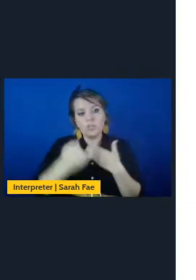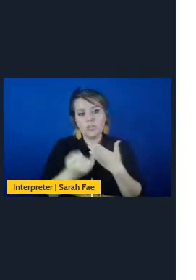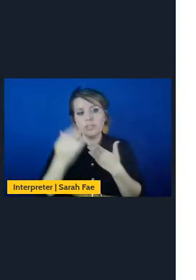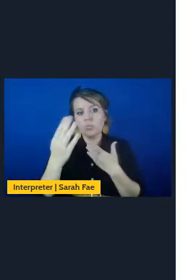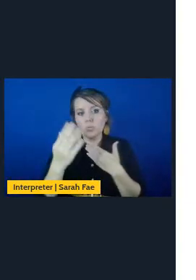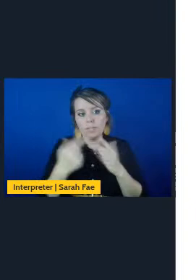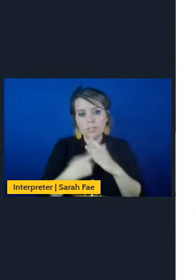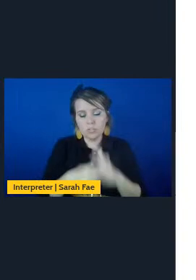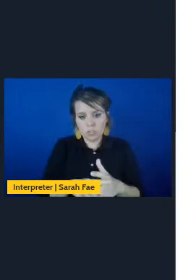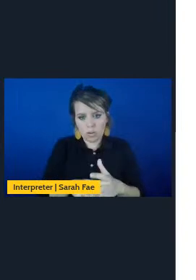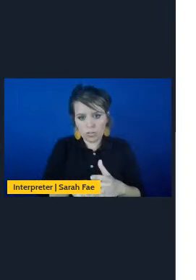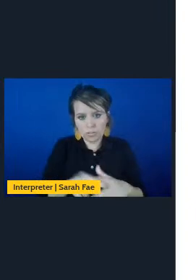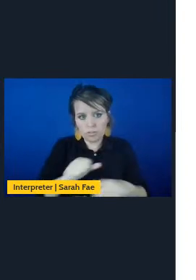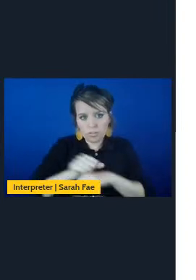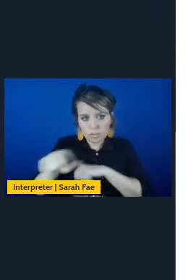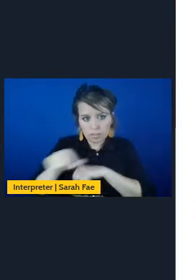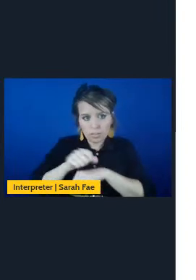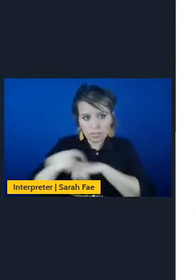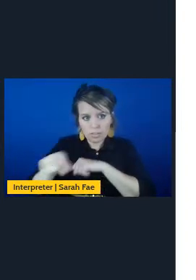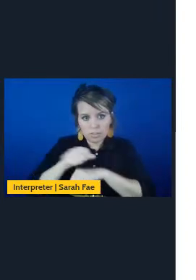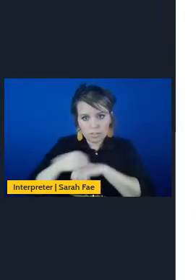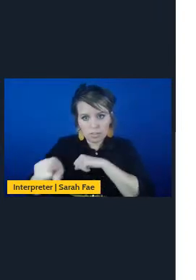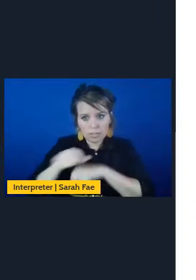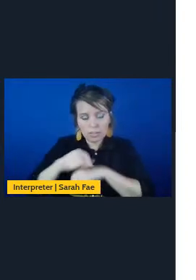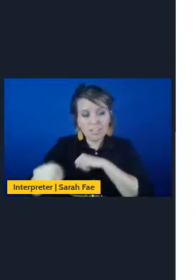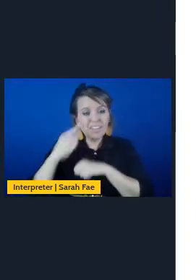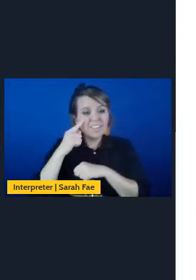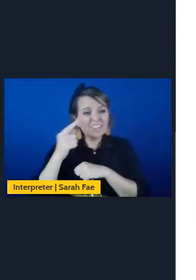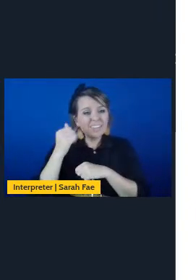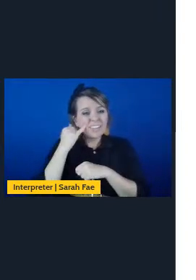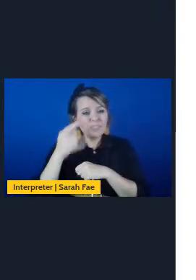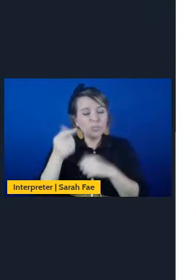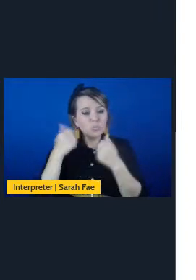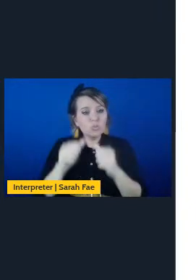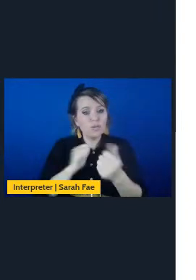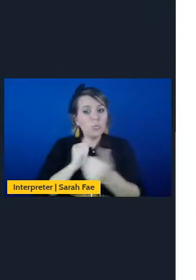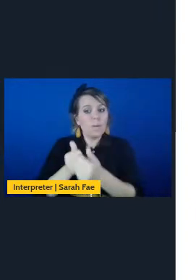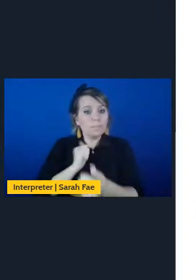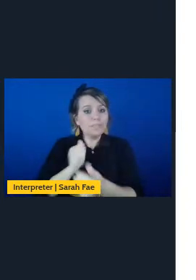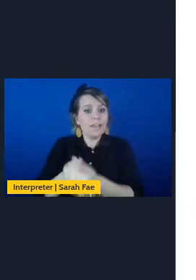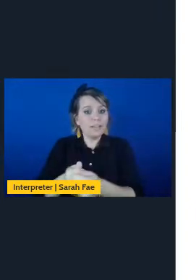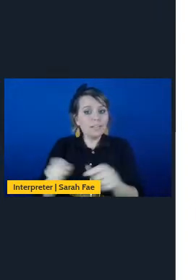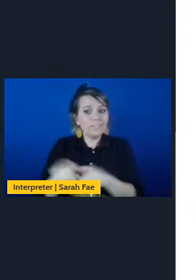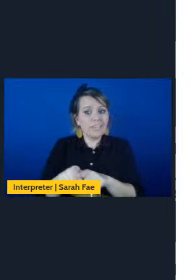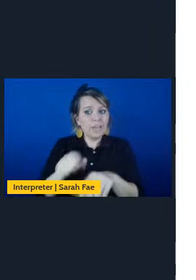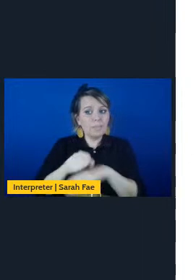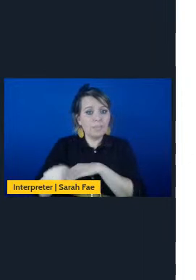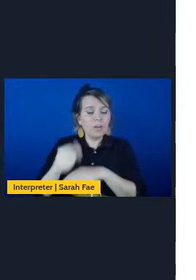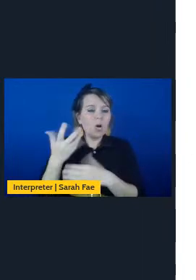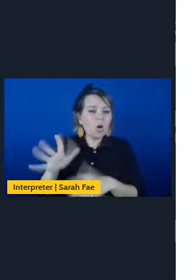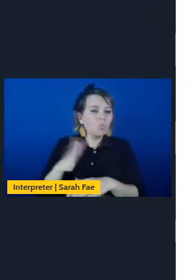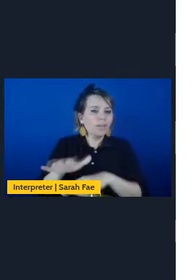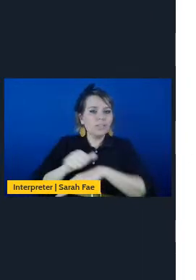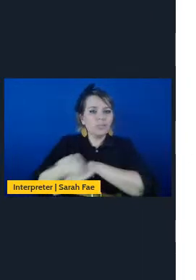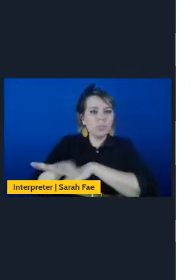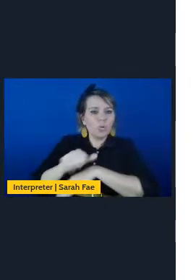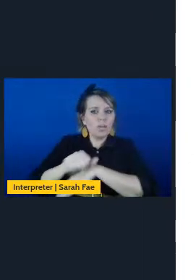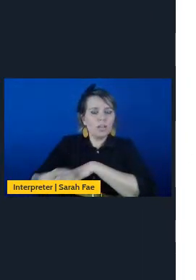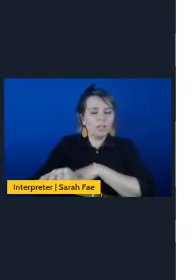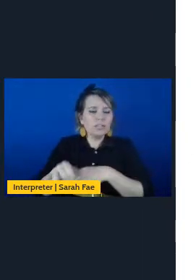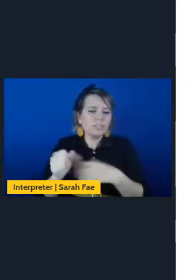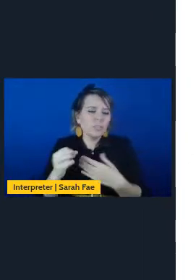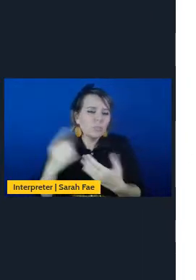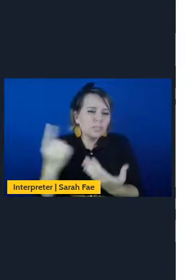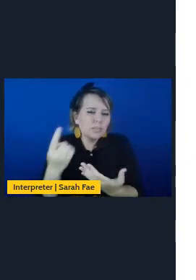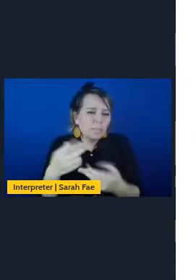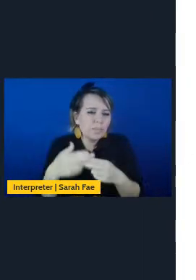will fail because it will try to update the same CloudFormation stacks that are already being deployed from the previous commit. So that's something called